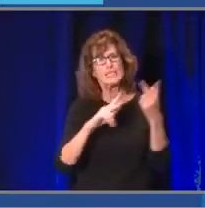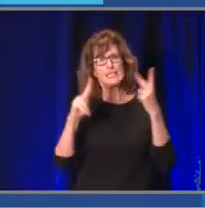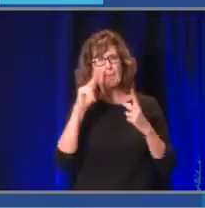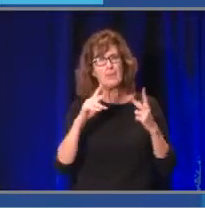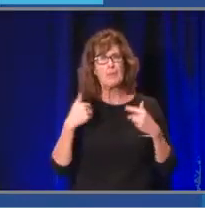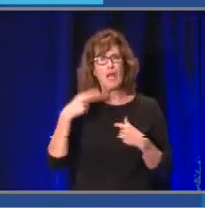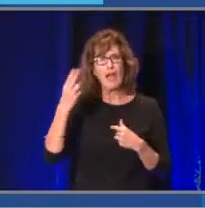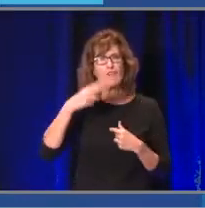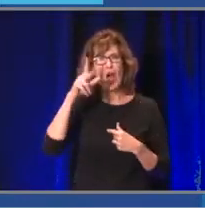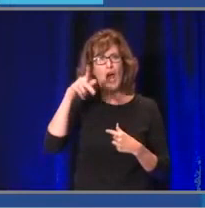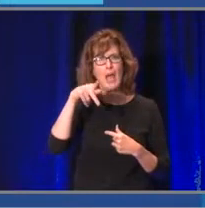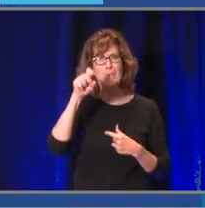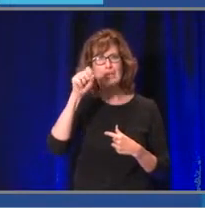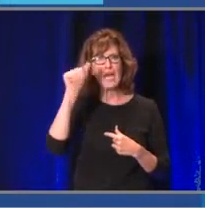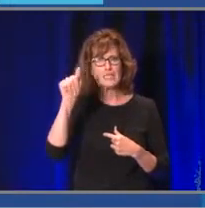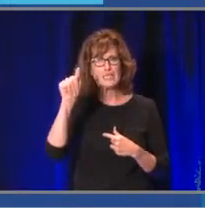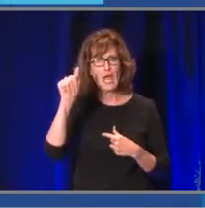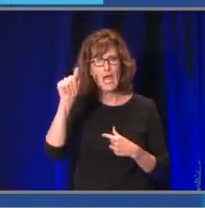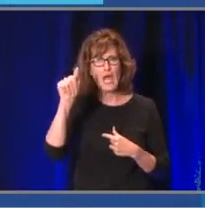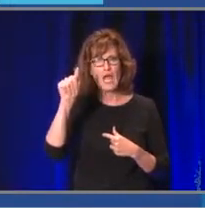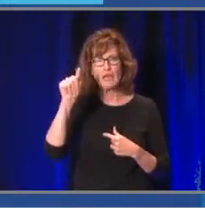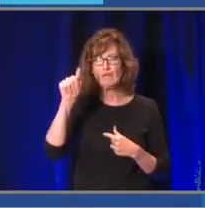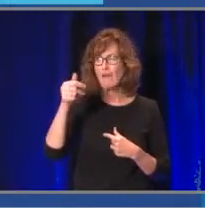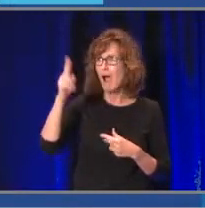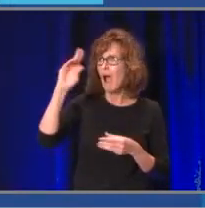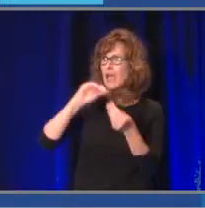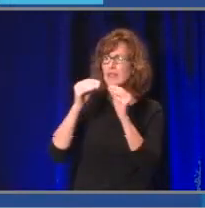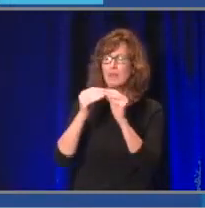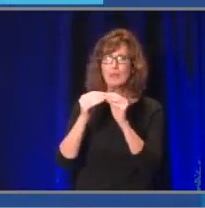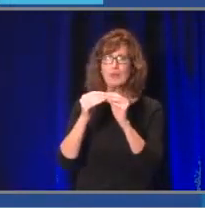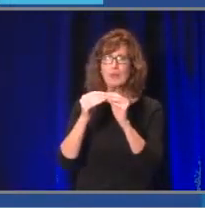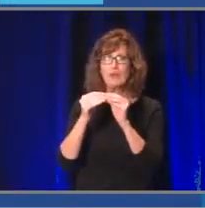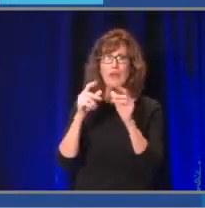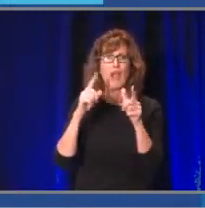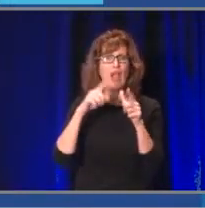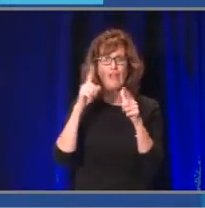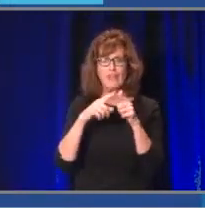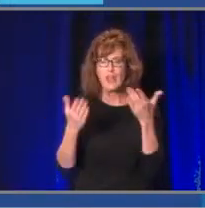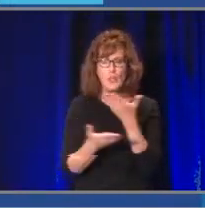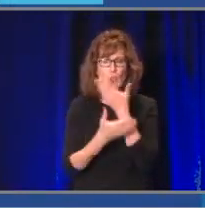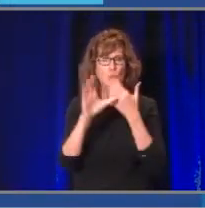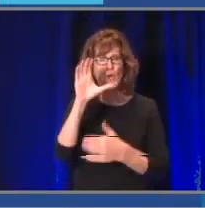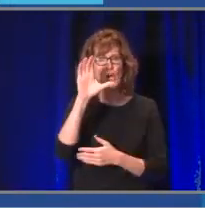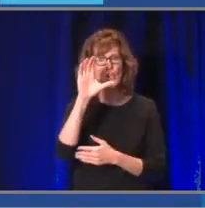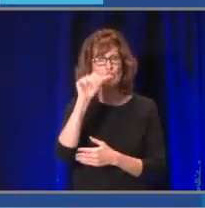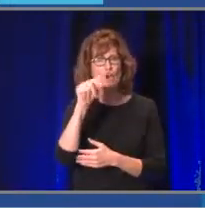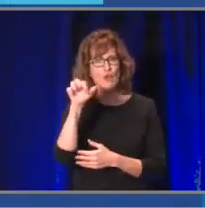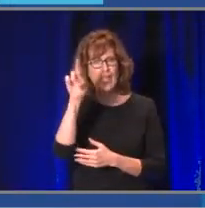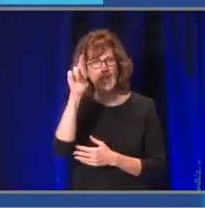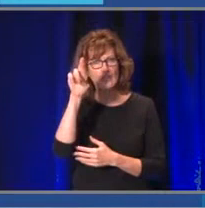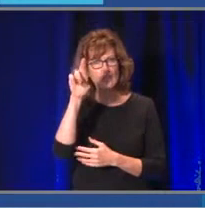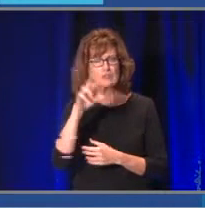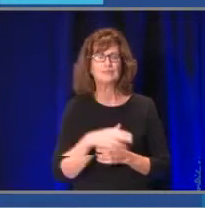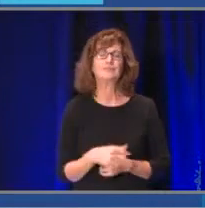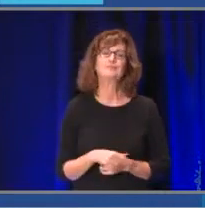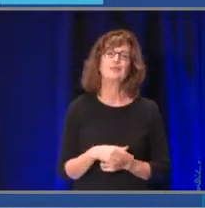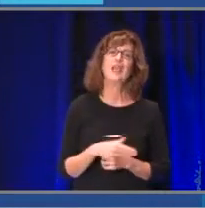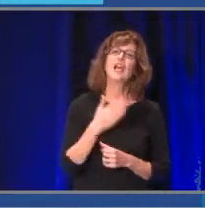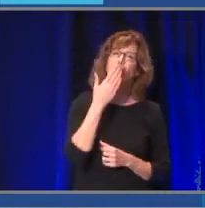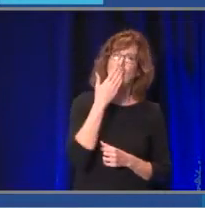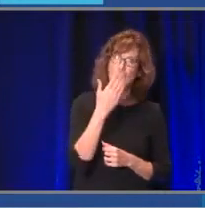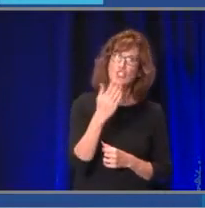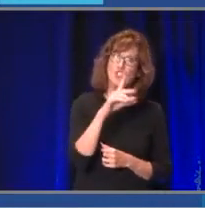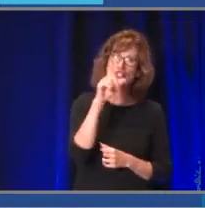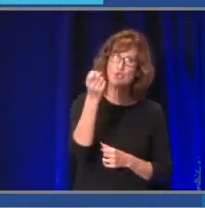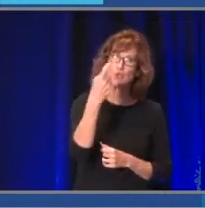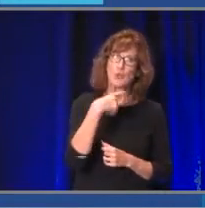and the number, but they don't have cancer? They can't find cancer. I think that's a really good question. I think it's something that's going to help lead up to why we're so interested